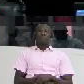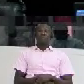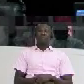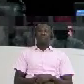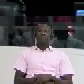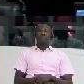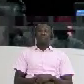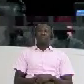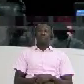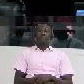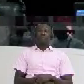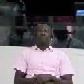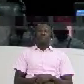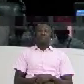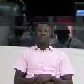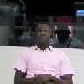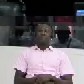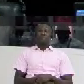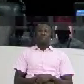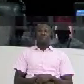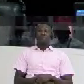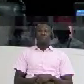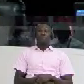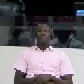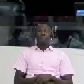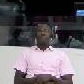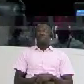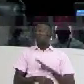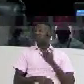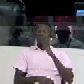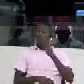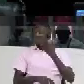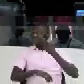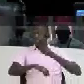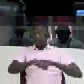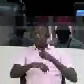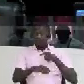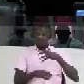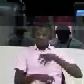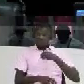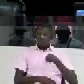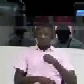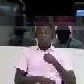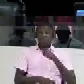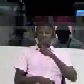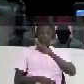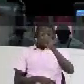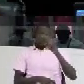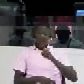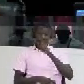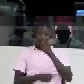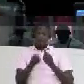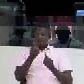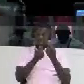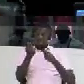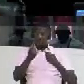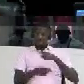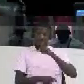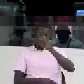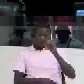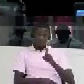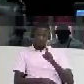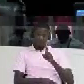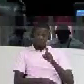ñu mun a toppali ngaa wax bu baax. If at any point you would like me to repeat my question, jamono joo xamee ne nag bëgg nga